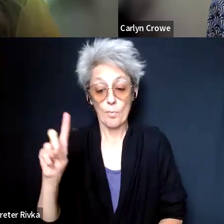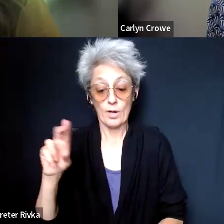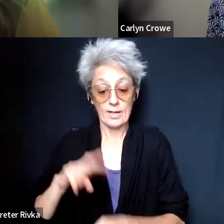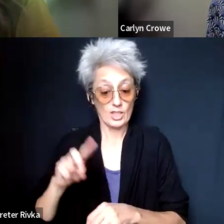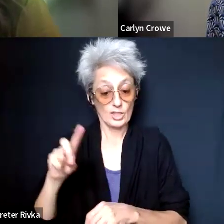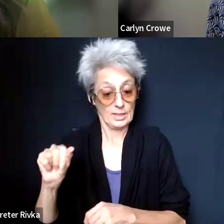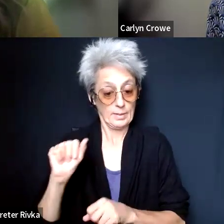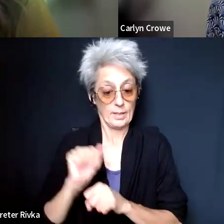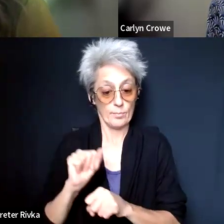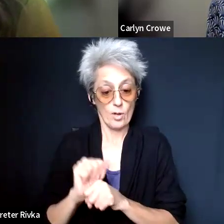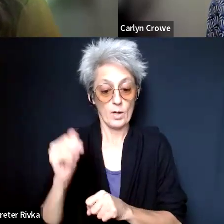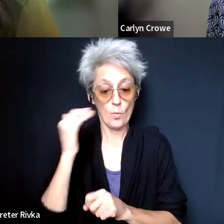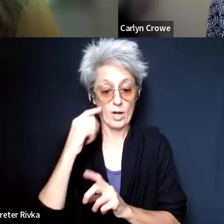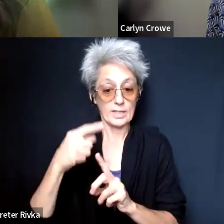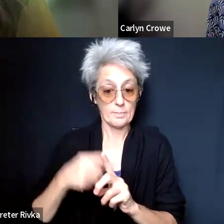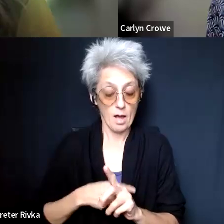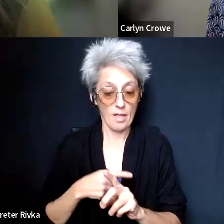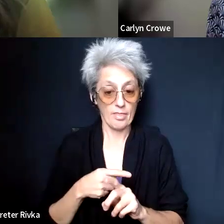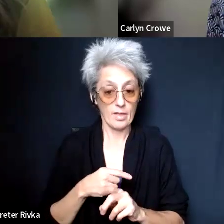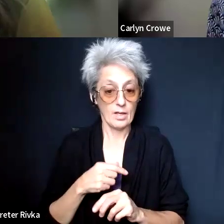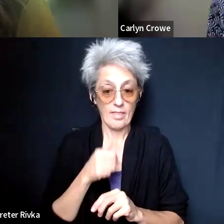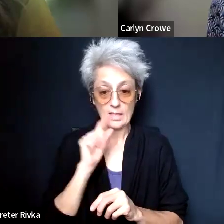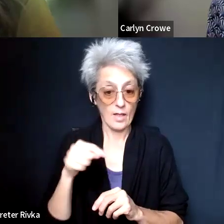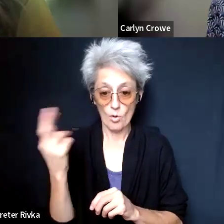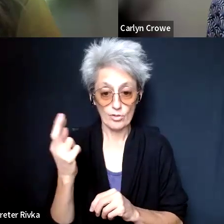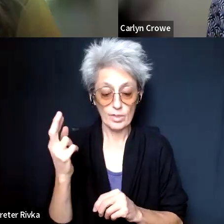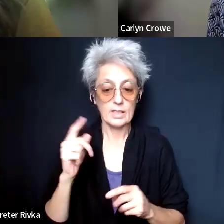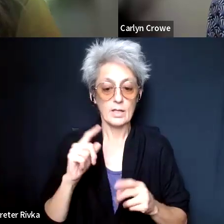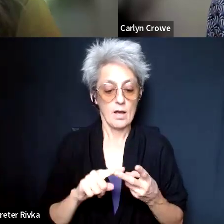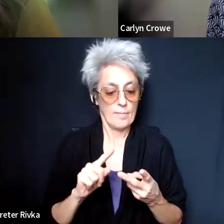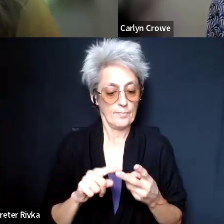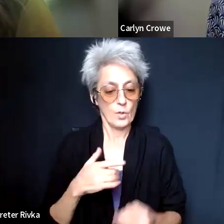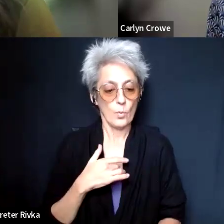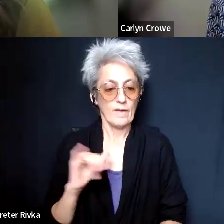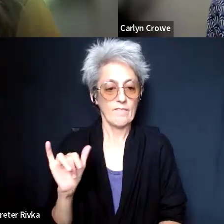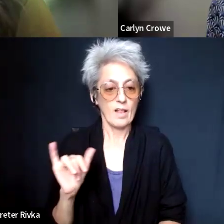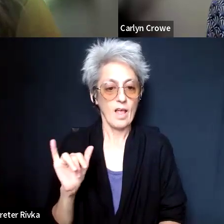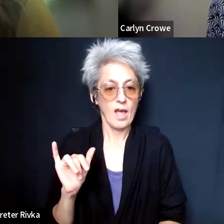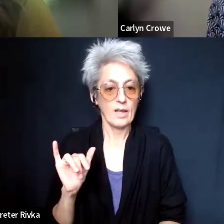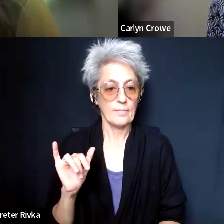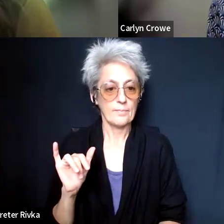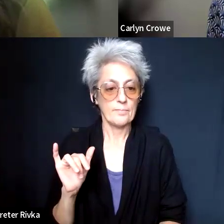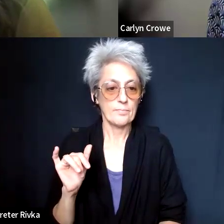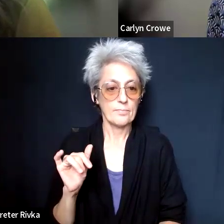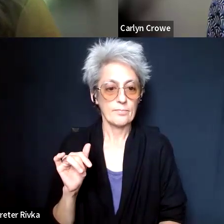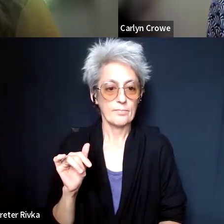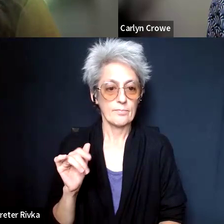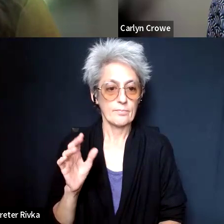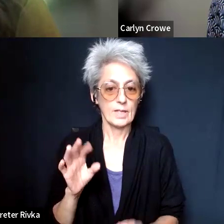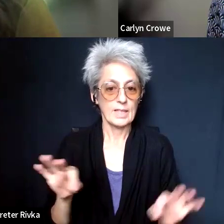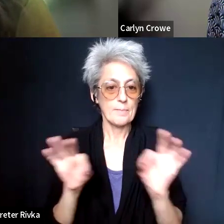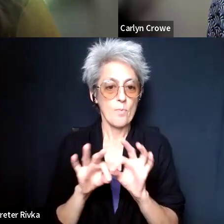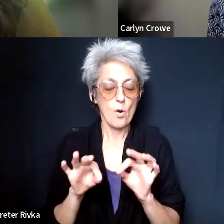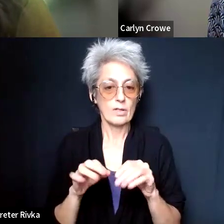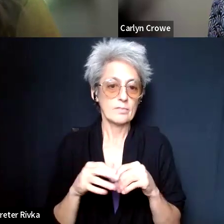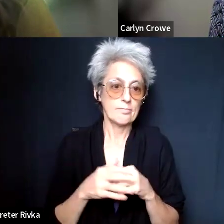Employment Awareness Month, but we felt like it was really important given what discussions are happening